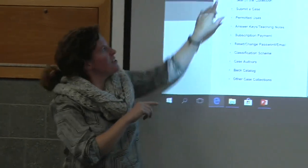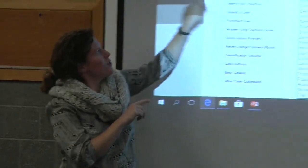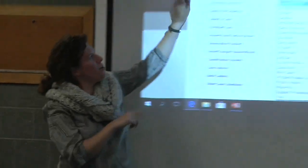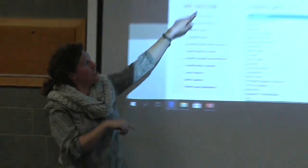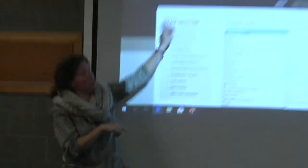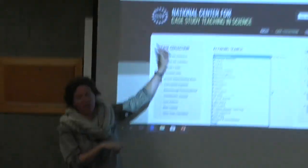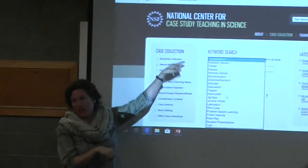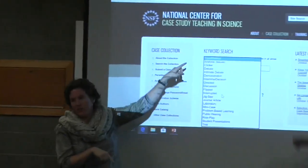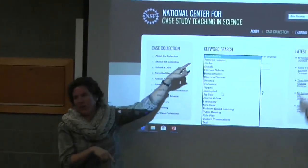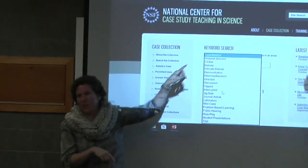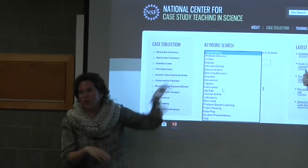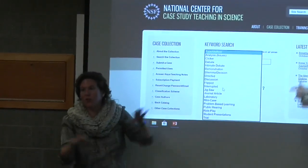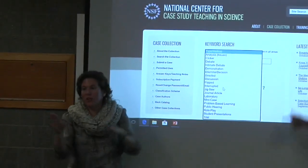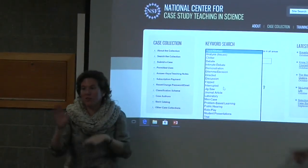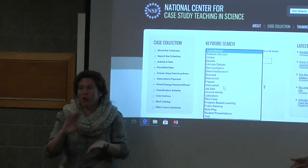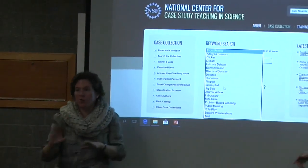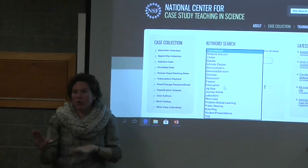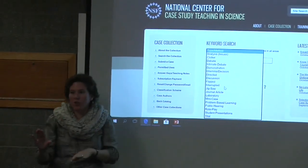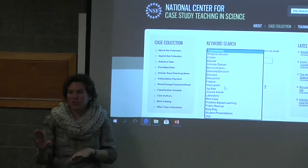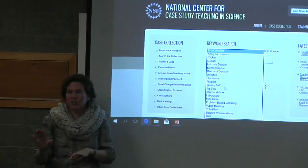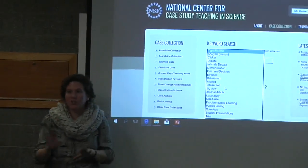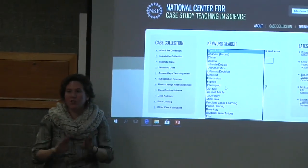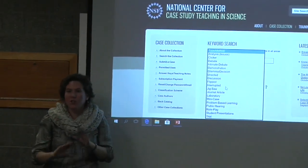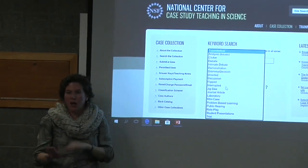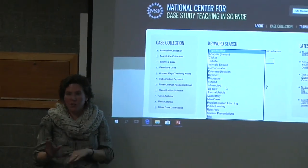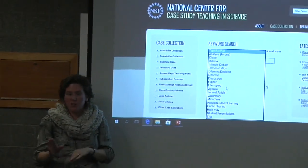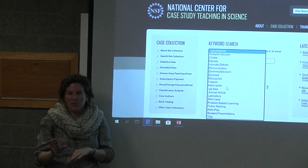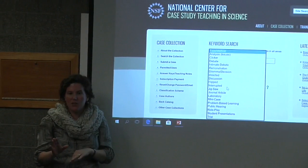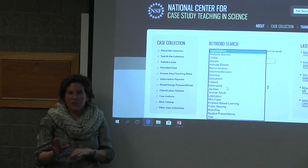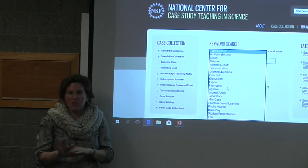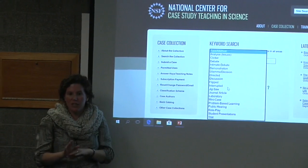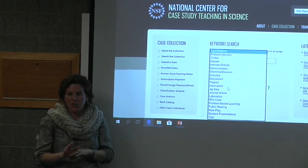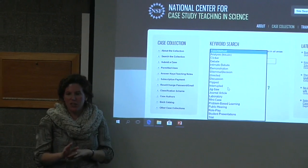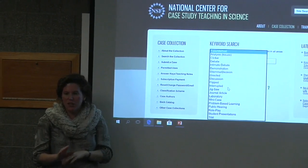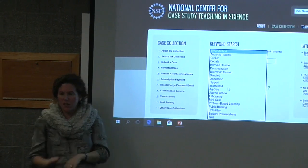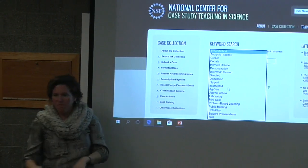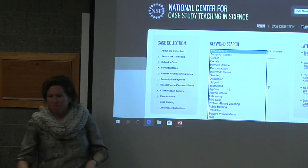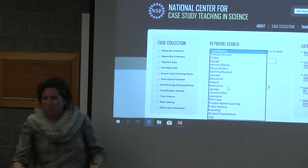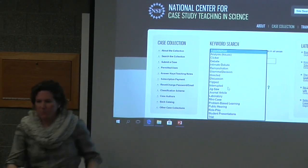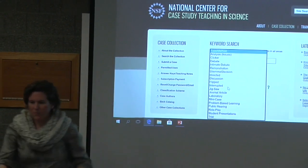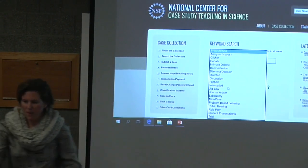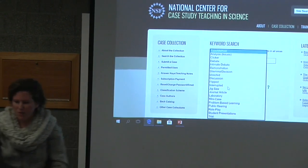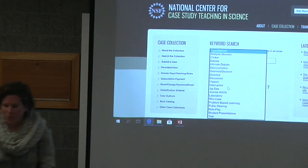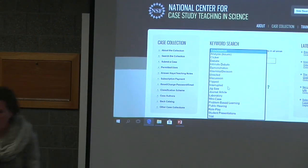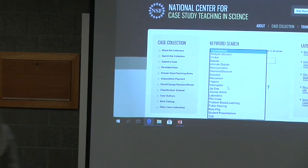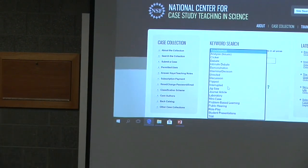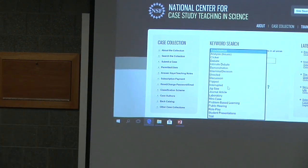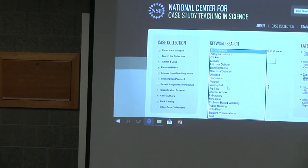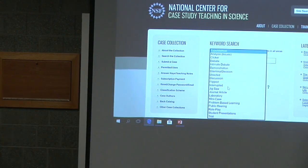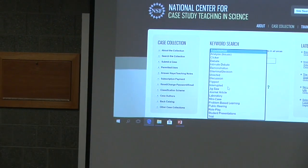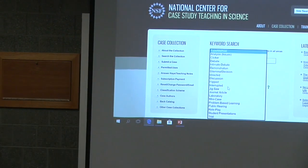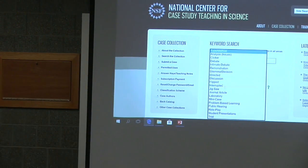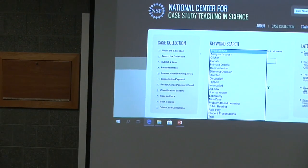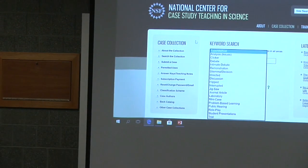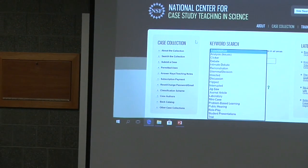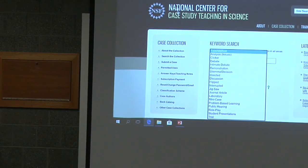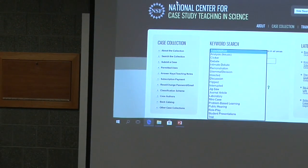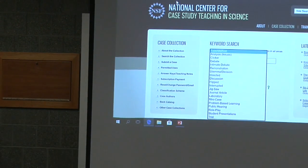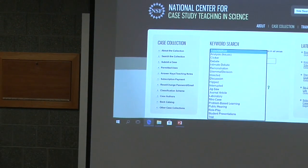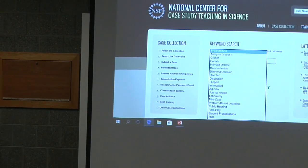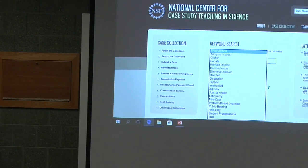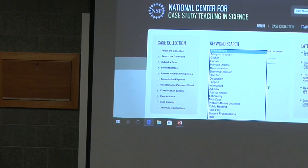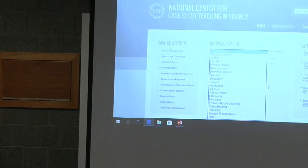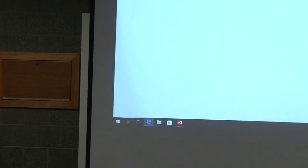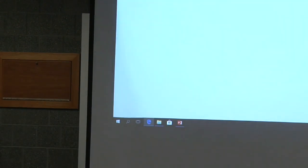non-teaching cases? This is all teaching in science. So there are other collections that are not specific to teaching. So I can pull up quickly. The one